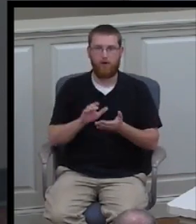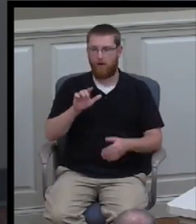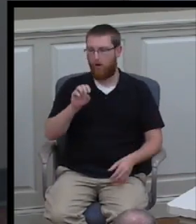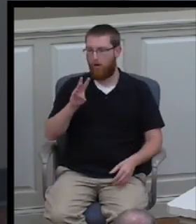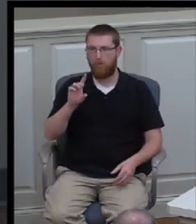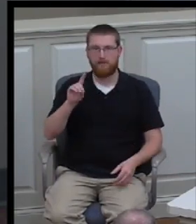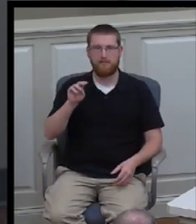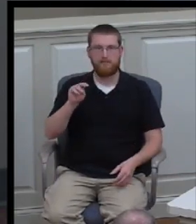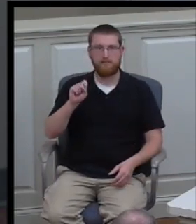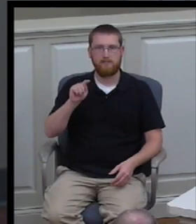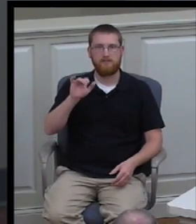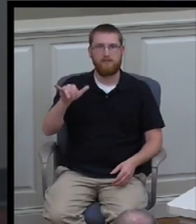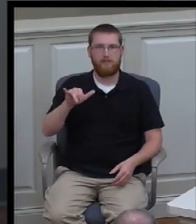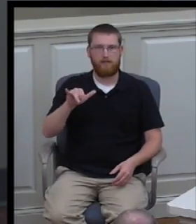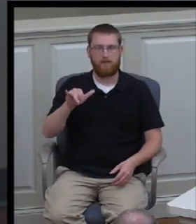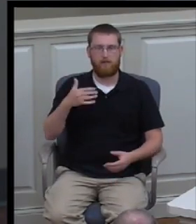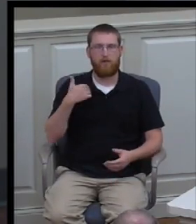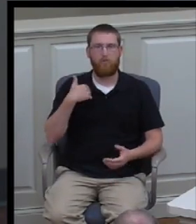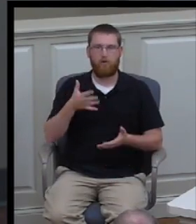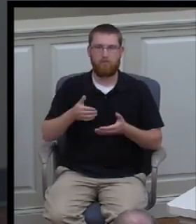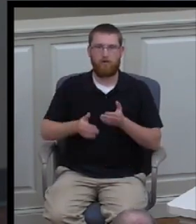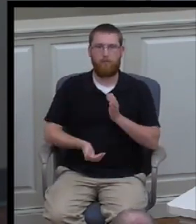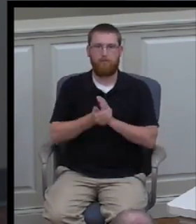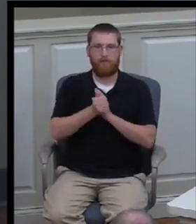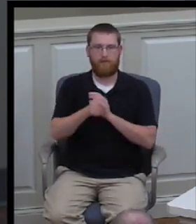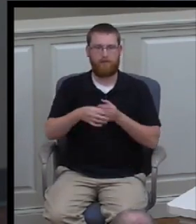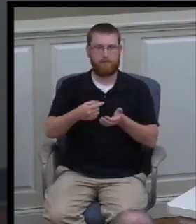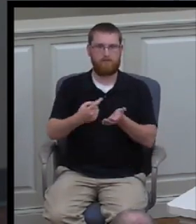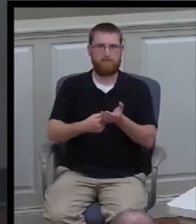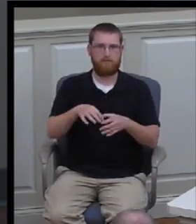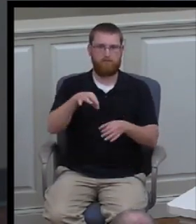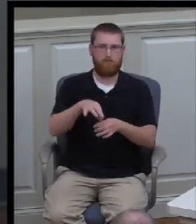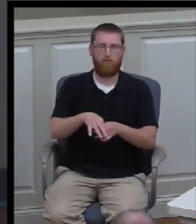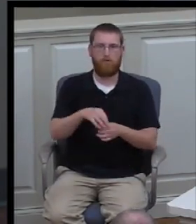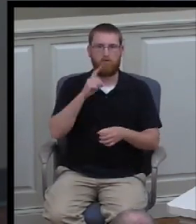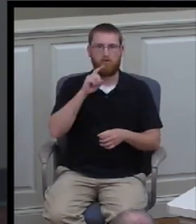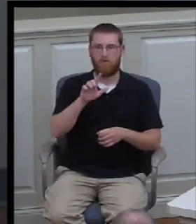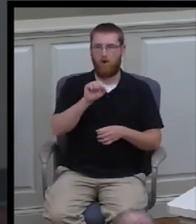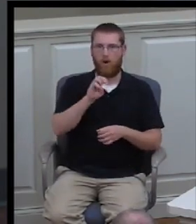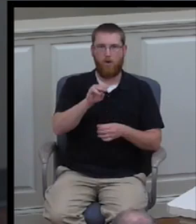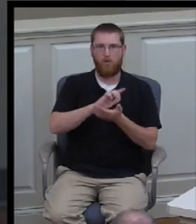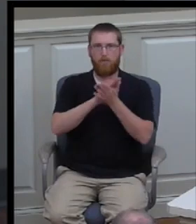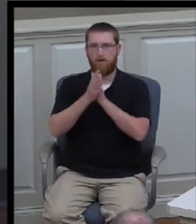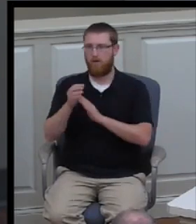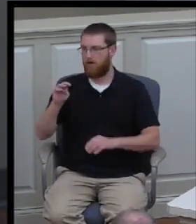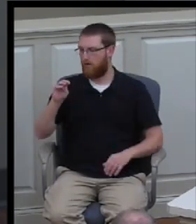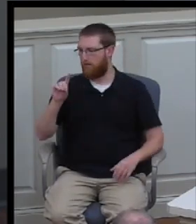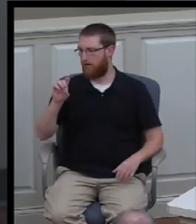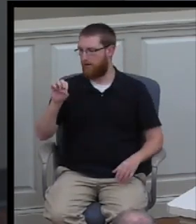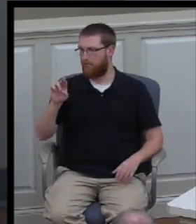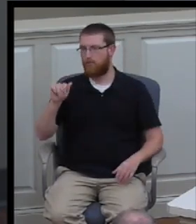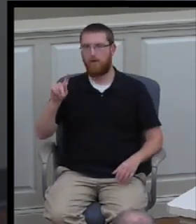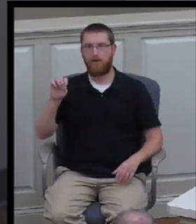made a formal request in January to amend the flume from low density to moderate density. And moderate density allows the development to be